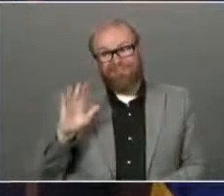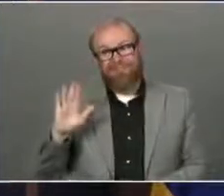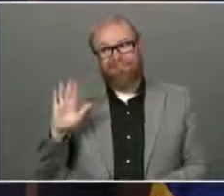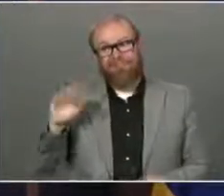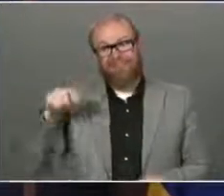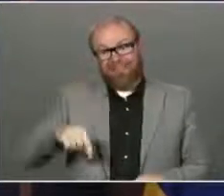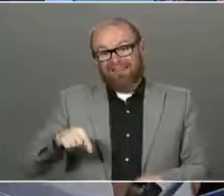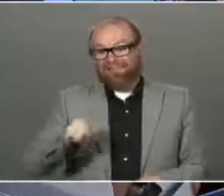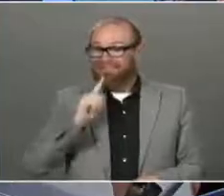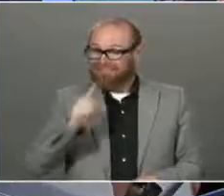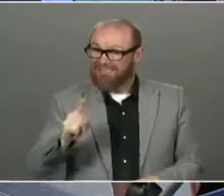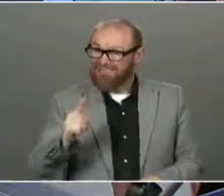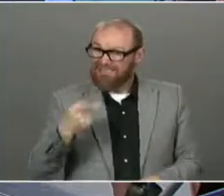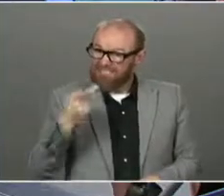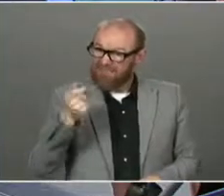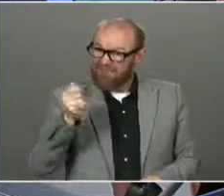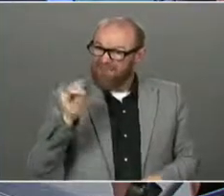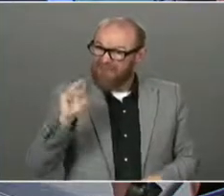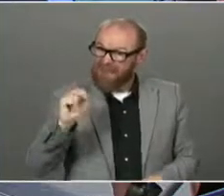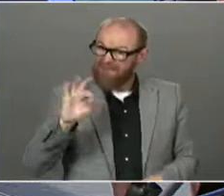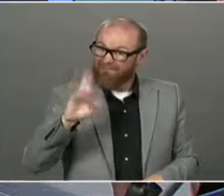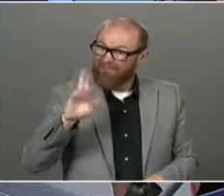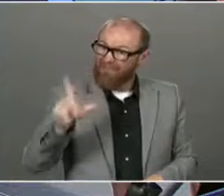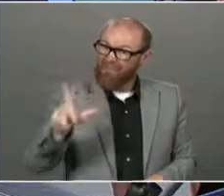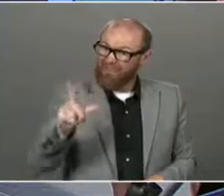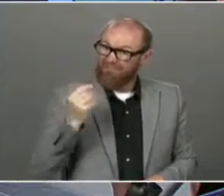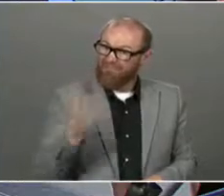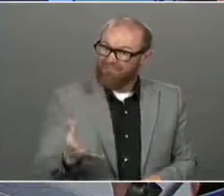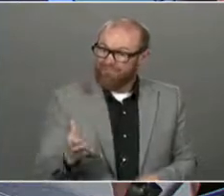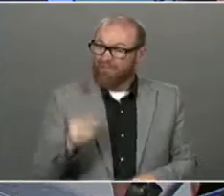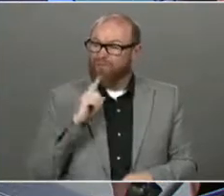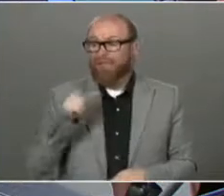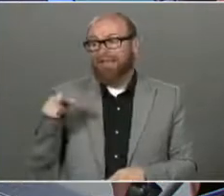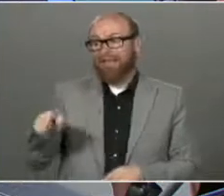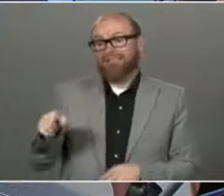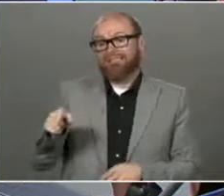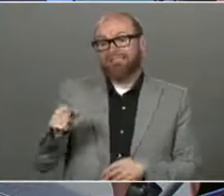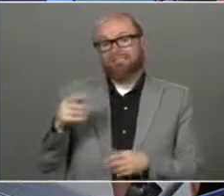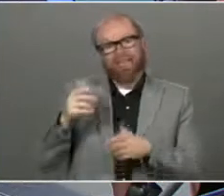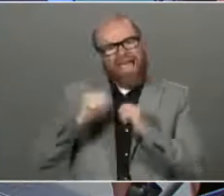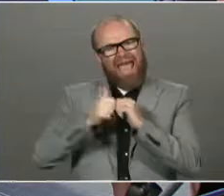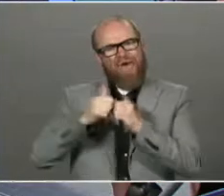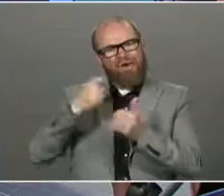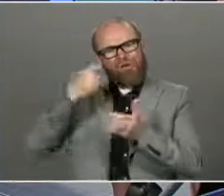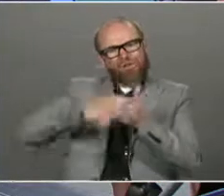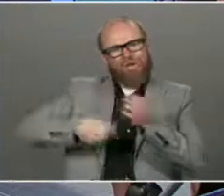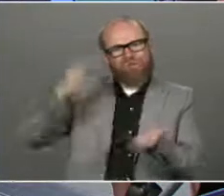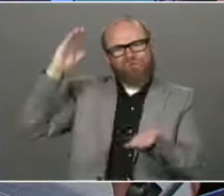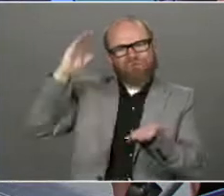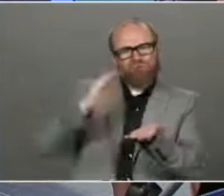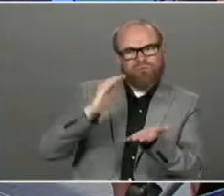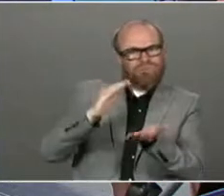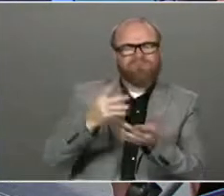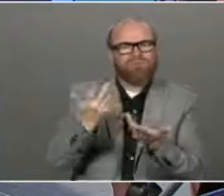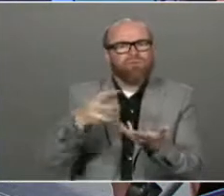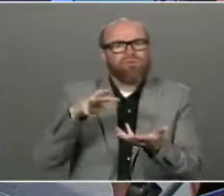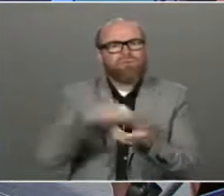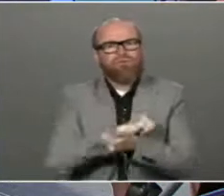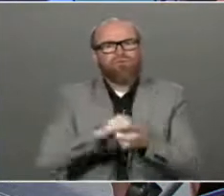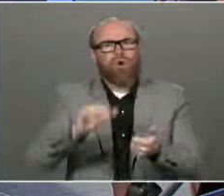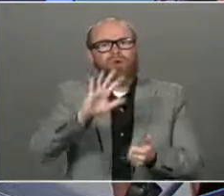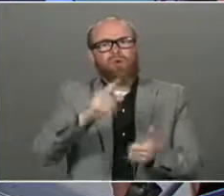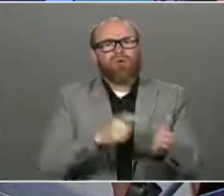very painful. They're trying to destroy demand. I mean, that's what this is. It's artificially destroying